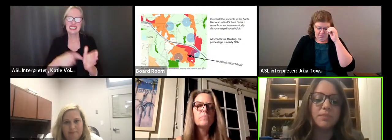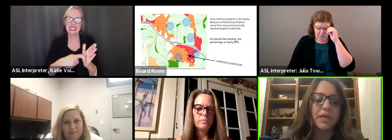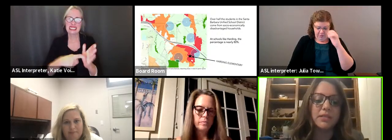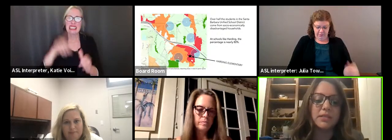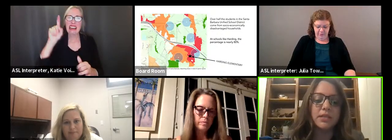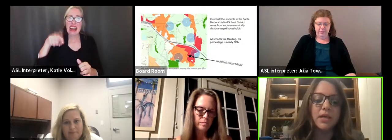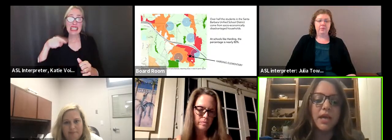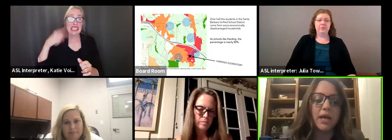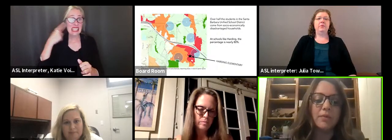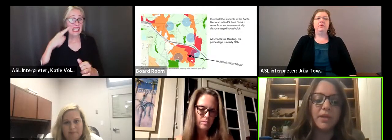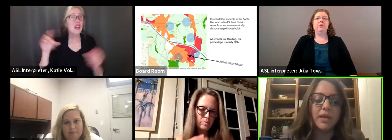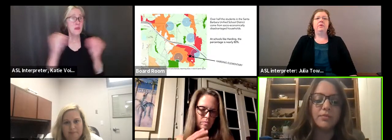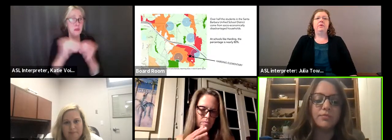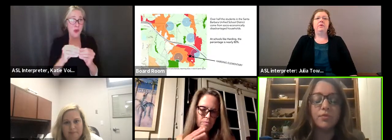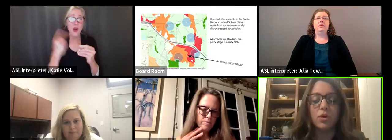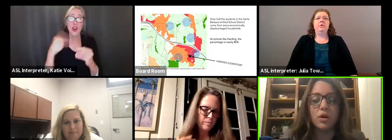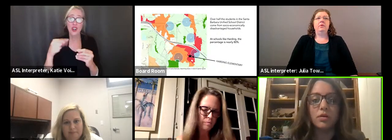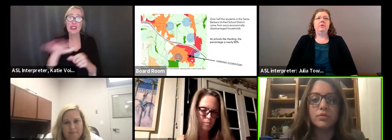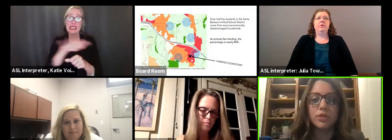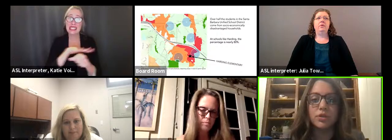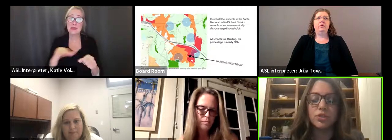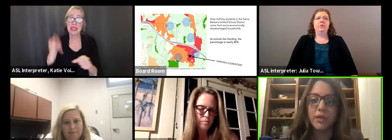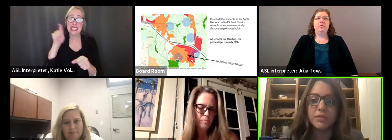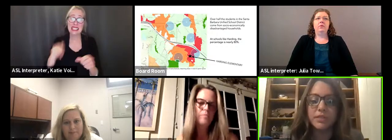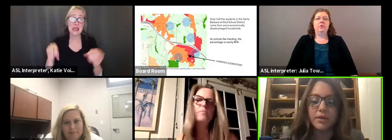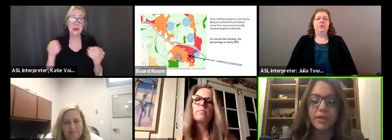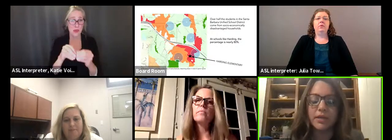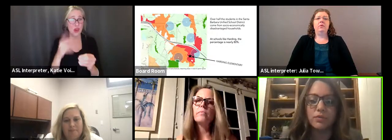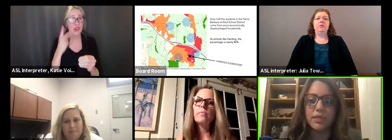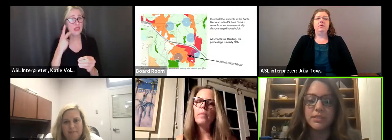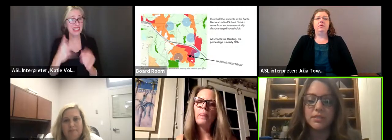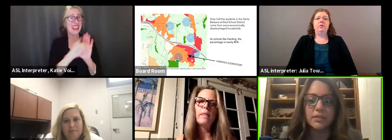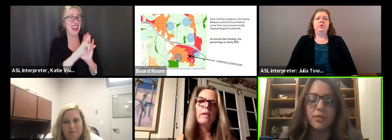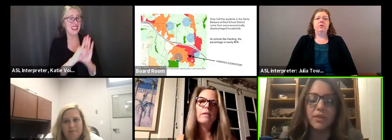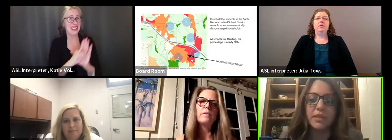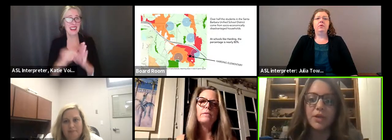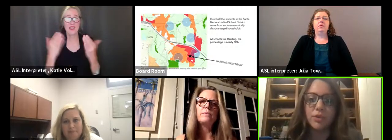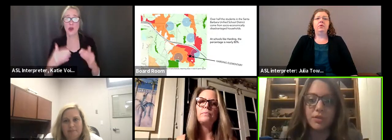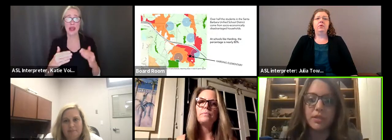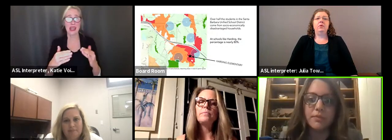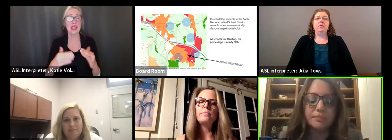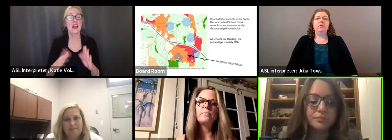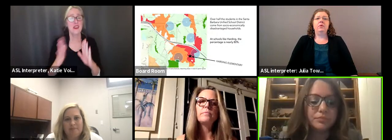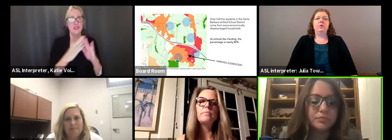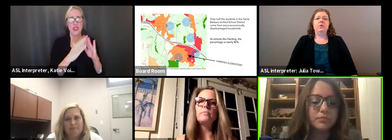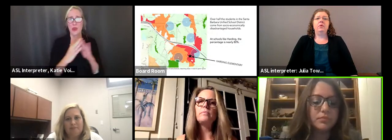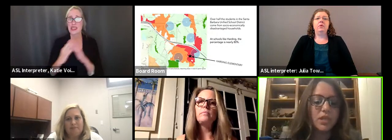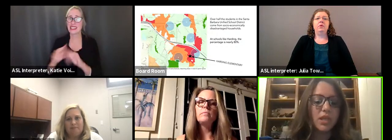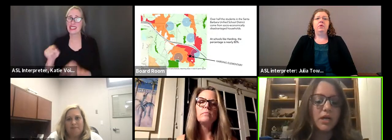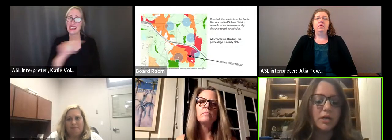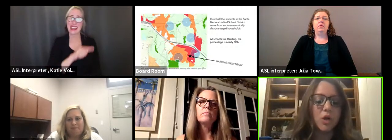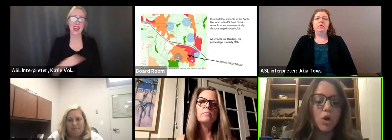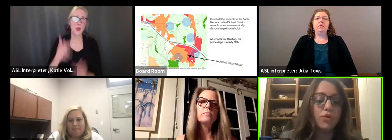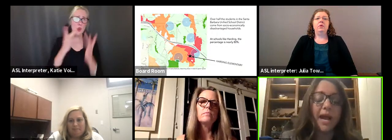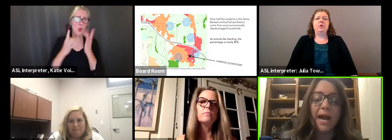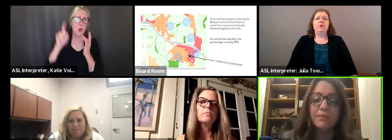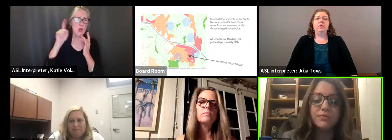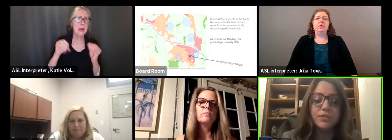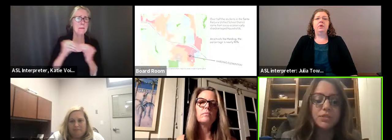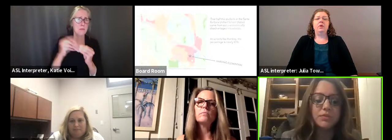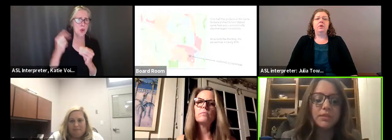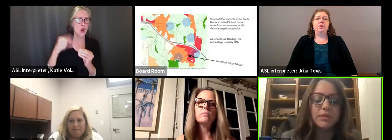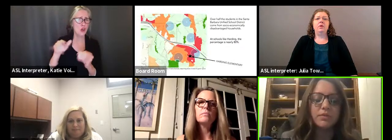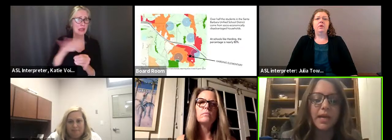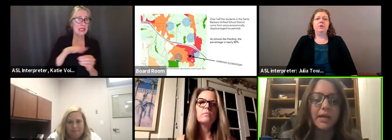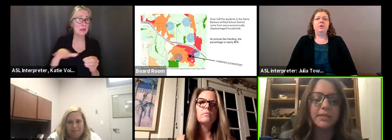green space and for the surrounding area and the residents within that community. Over half